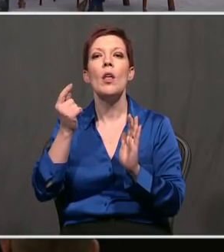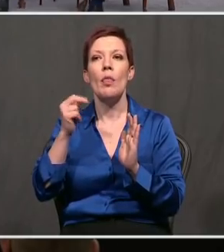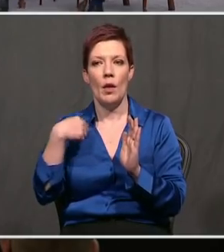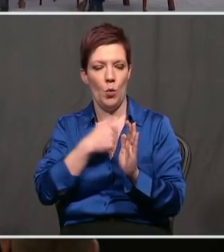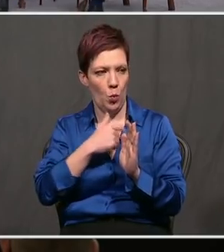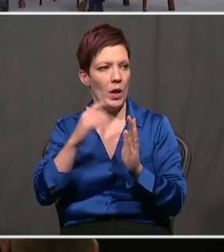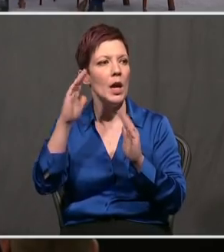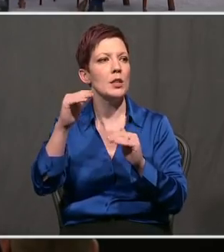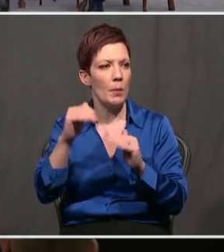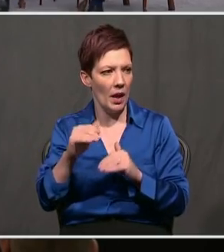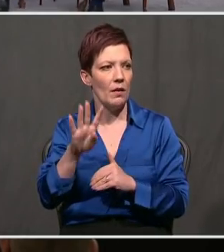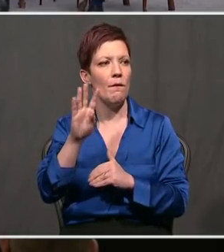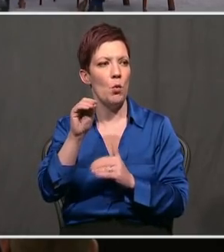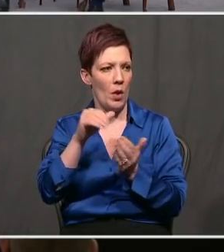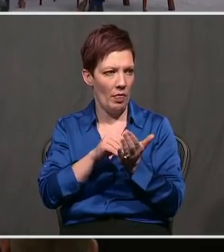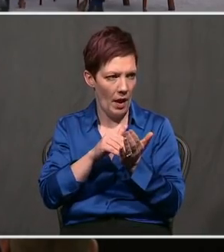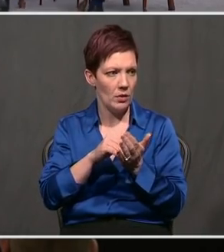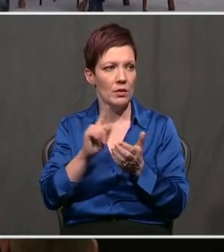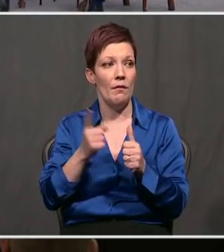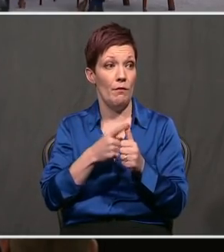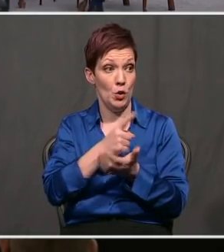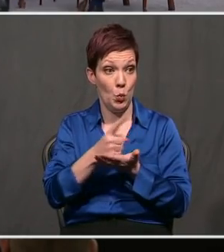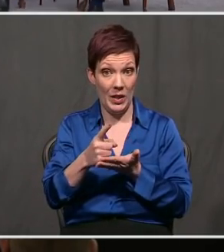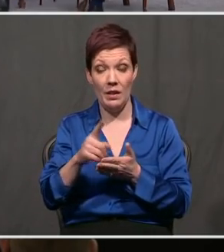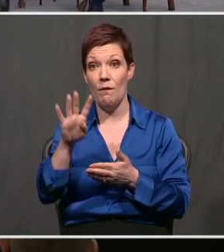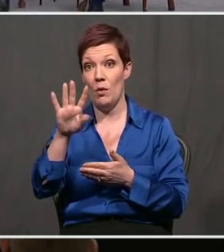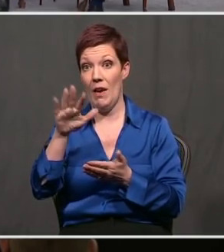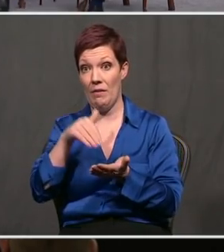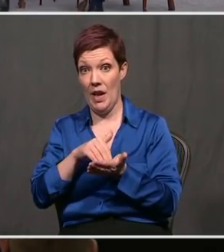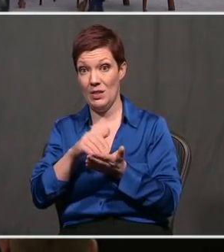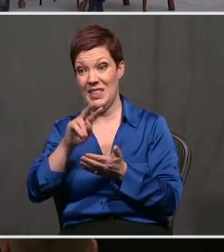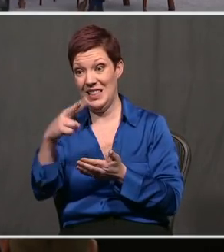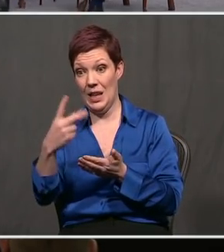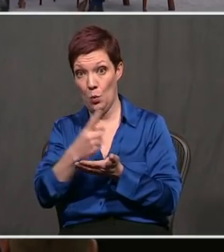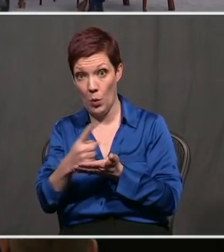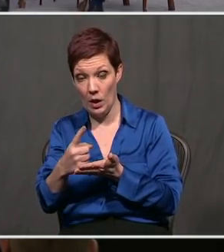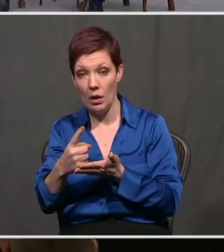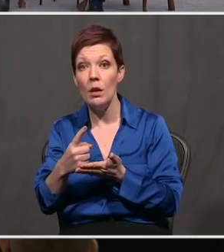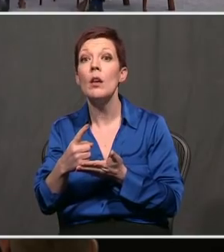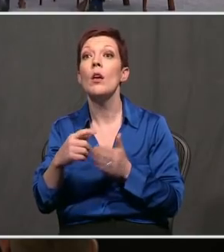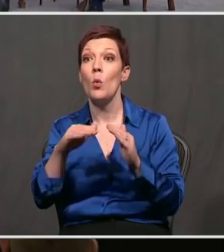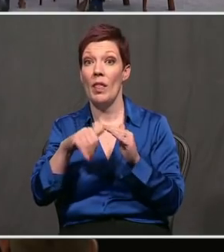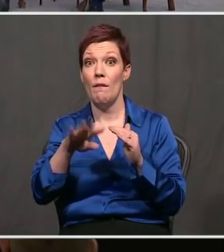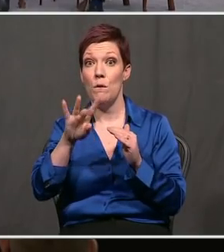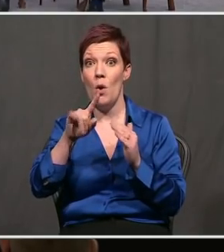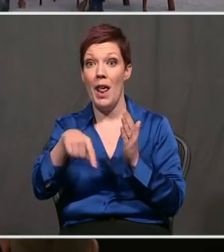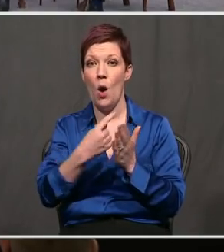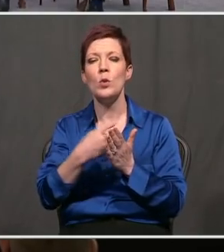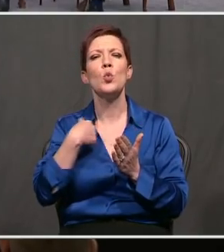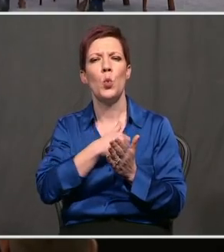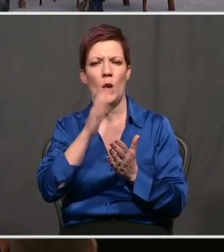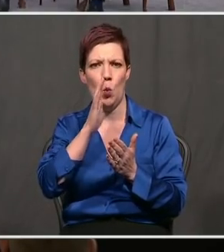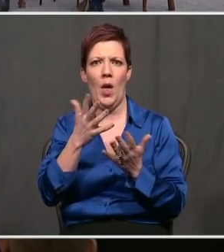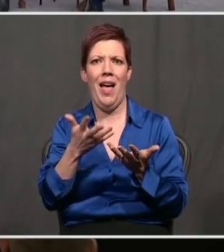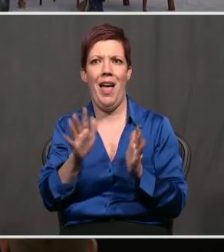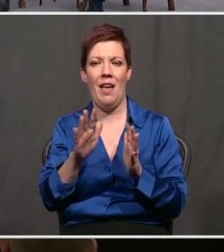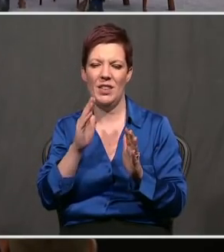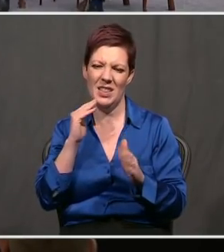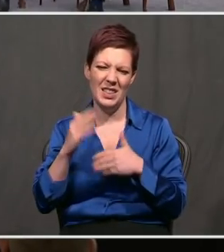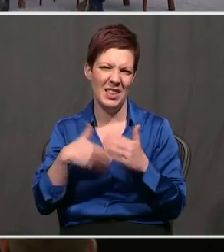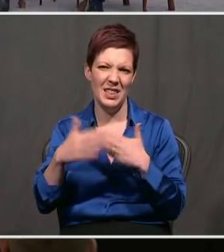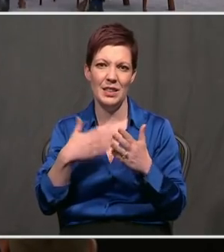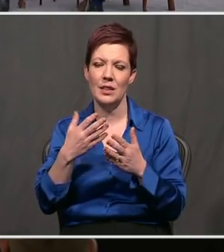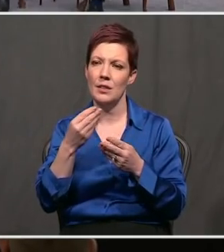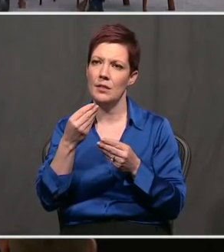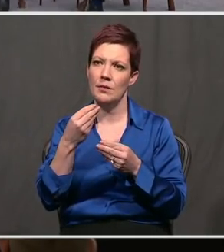week. So let me just tell you, within 48 hours of getting that second allocation, we will have administered those vaccinations